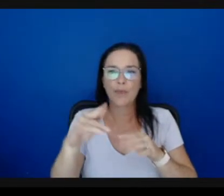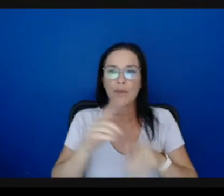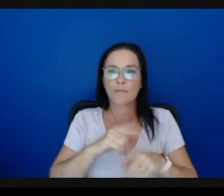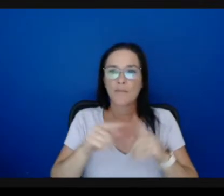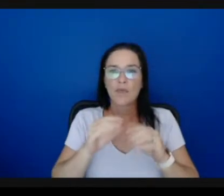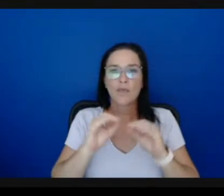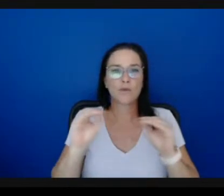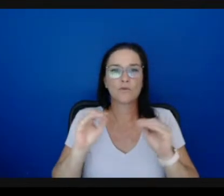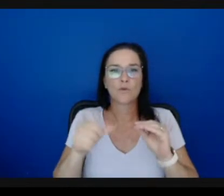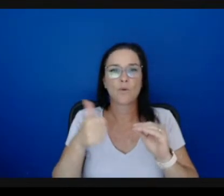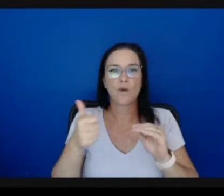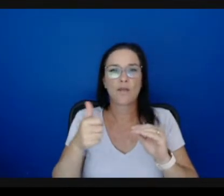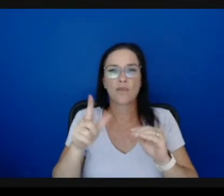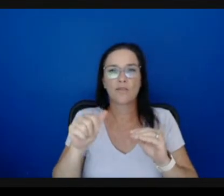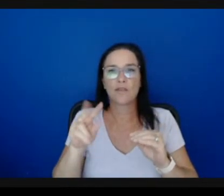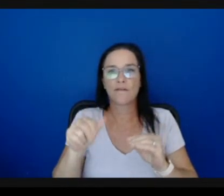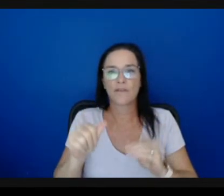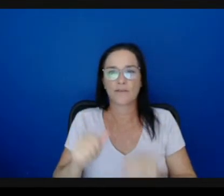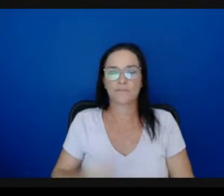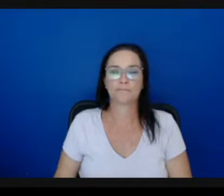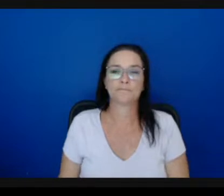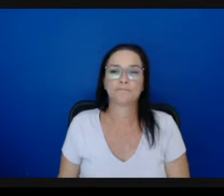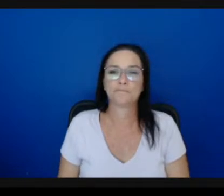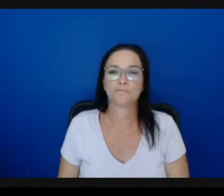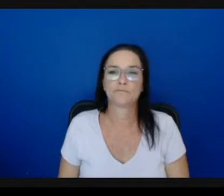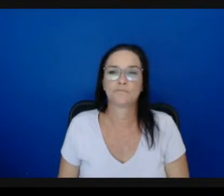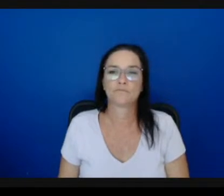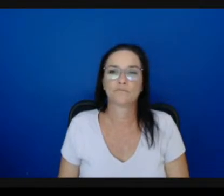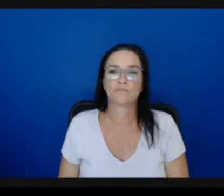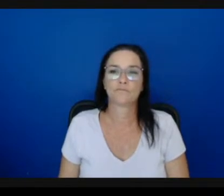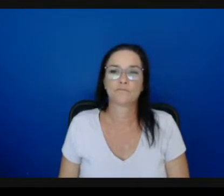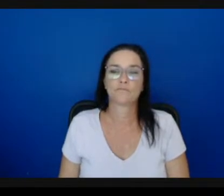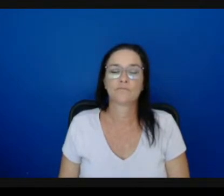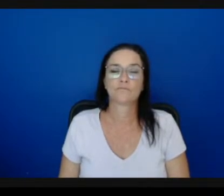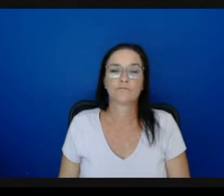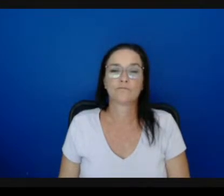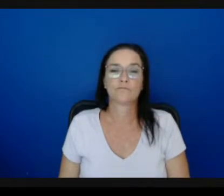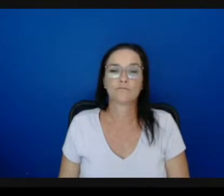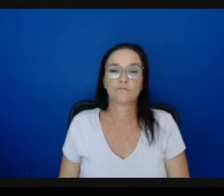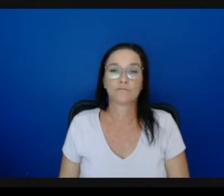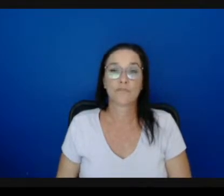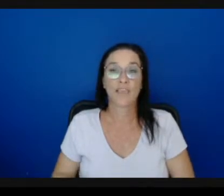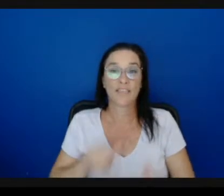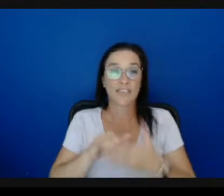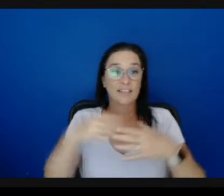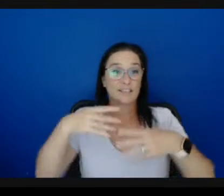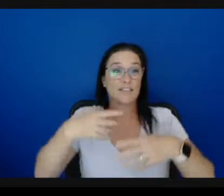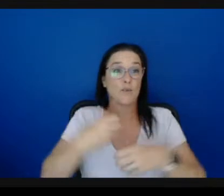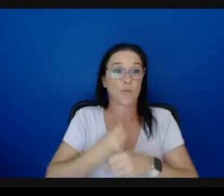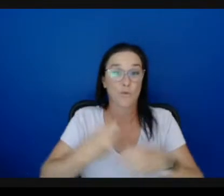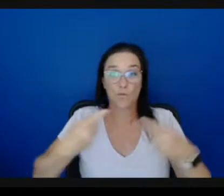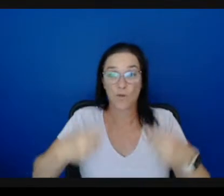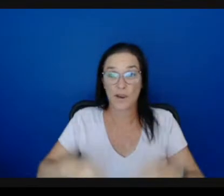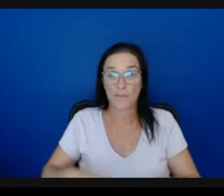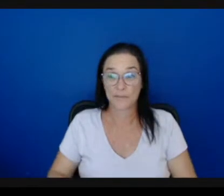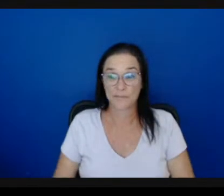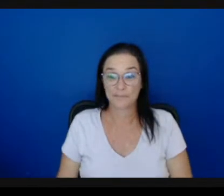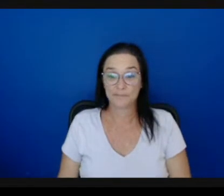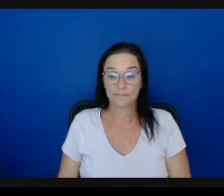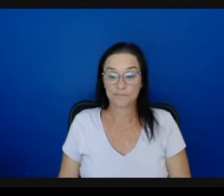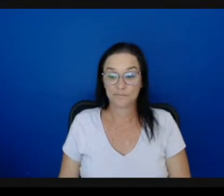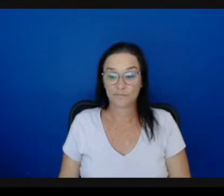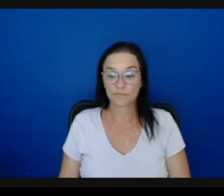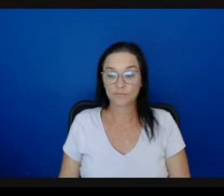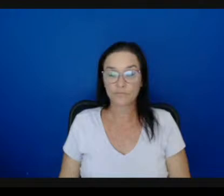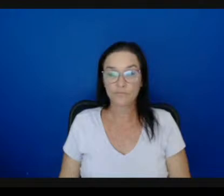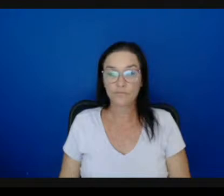further lava. Right. So that's the summary of events. I'll skip this. I'll